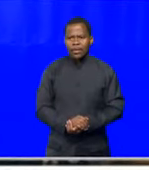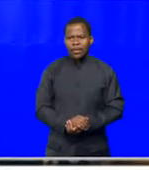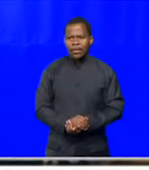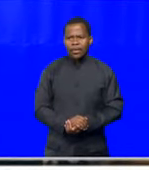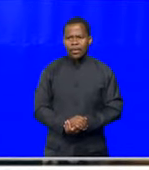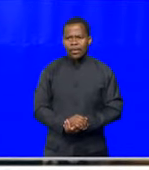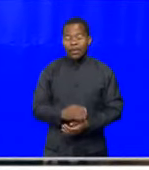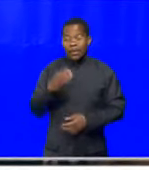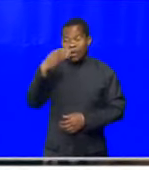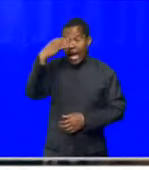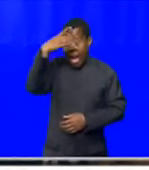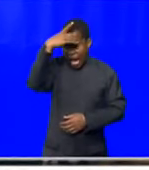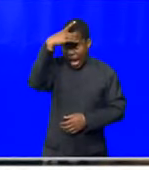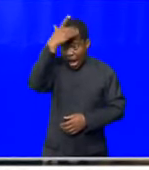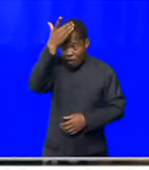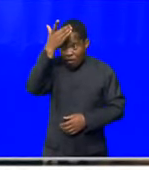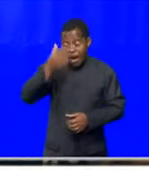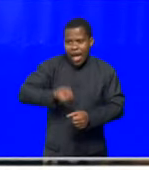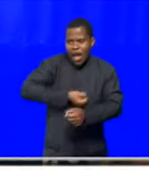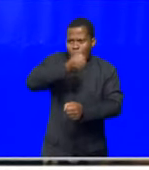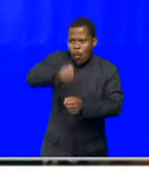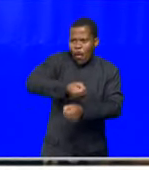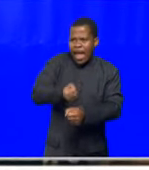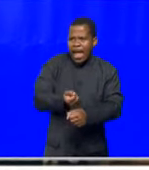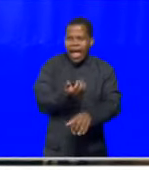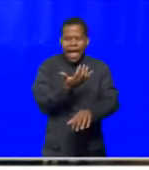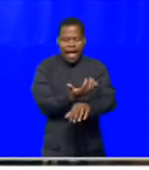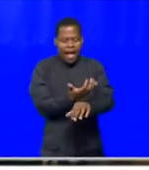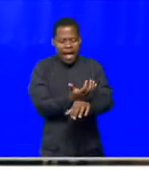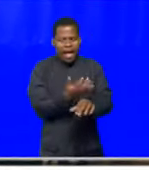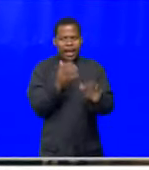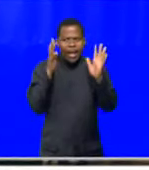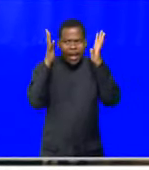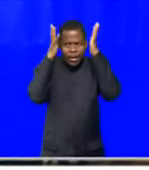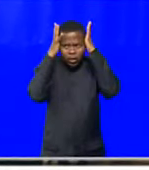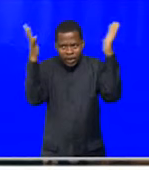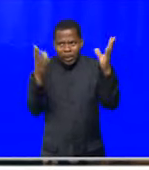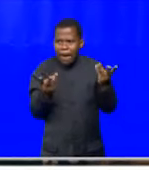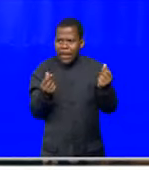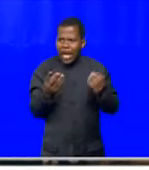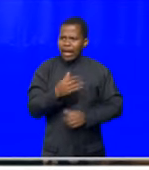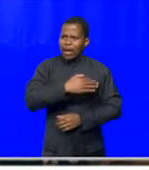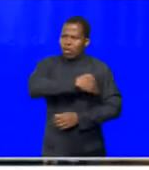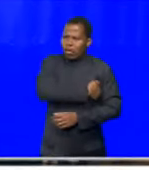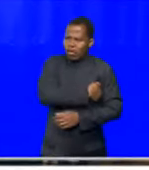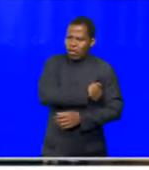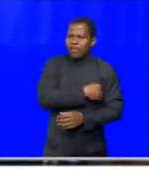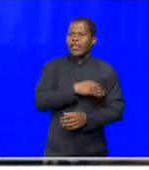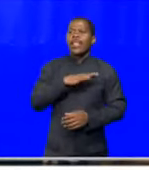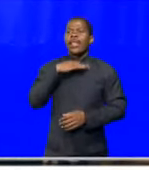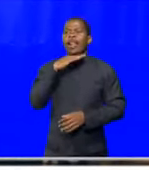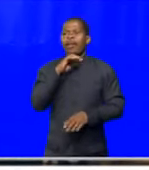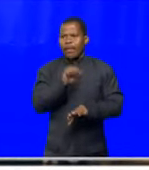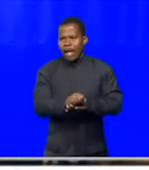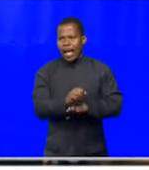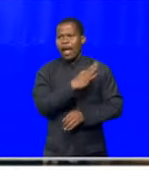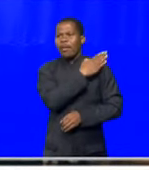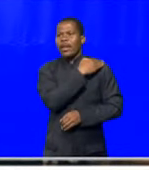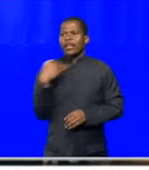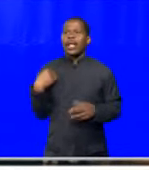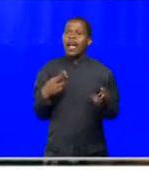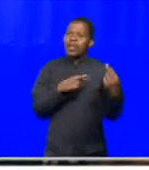Government is doing everything possible to ensure that the country has healthy reserves. This has been said by the Minister of Finance,